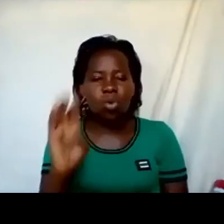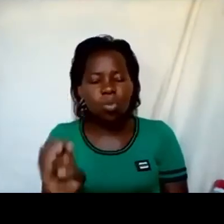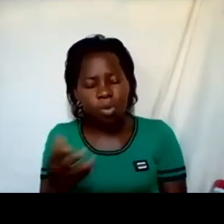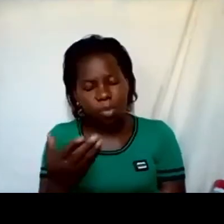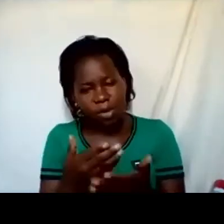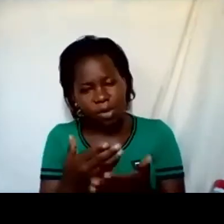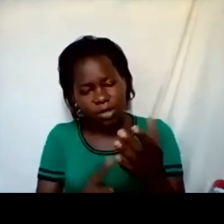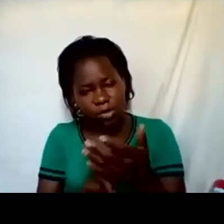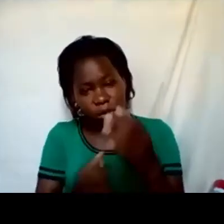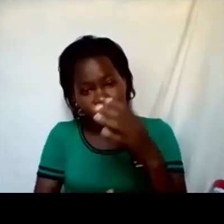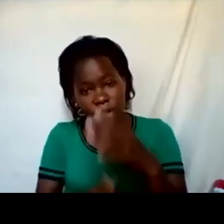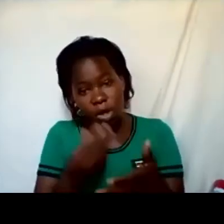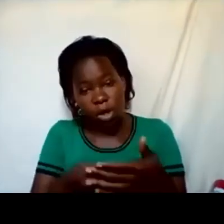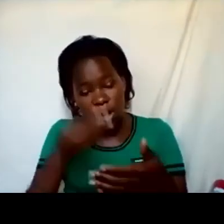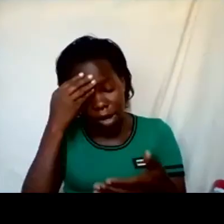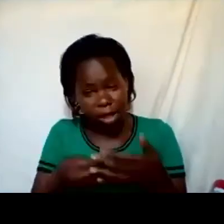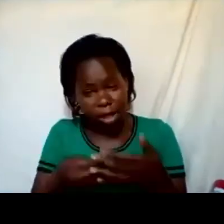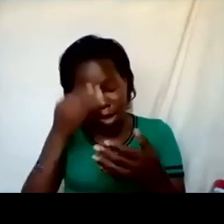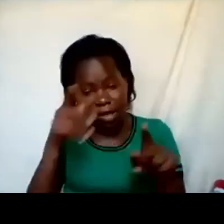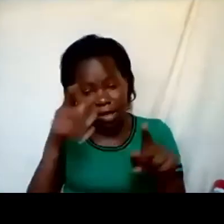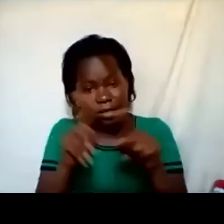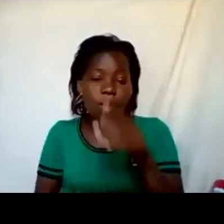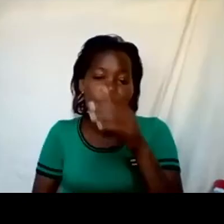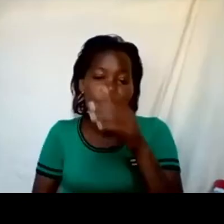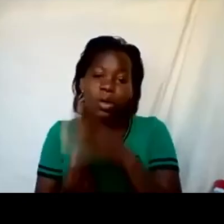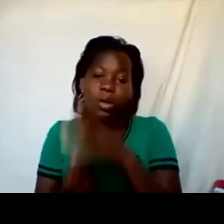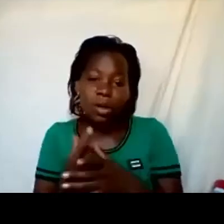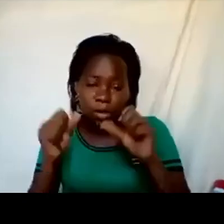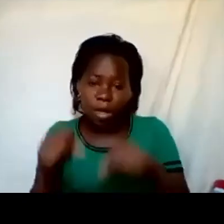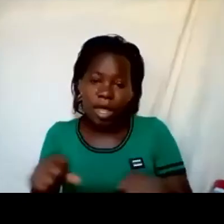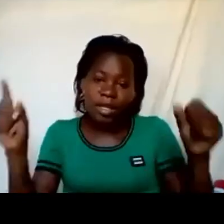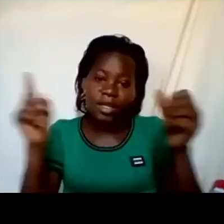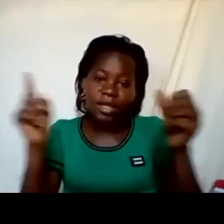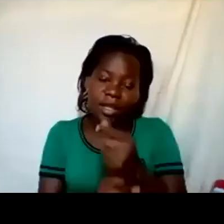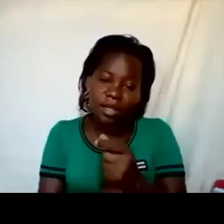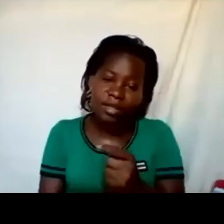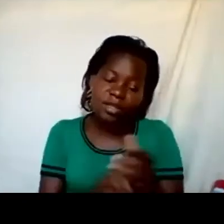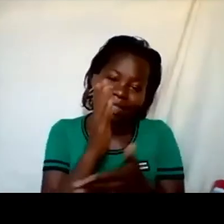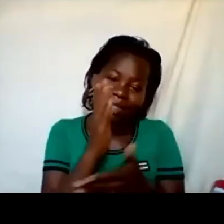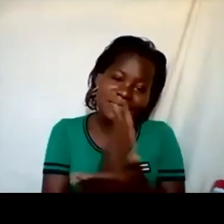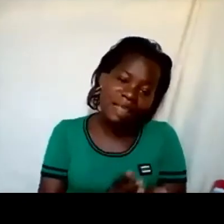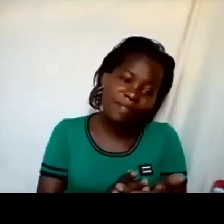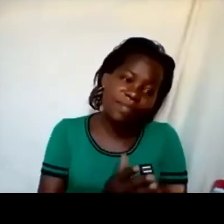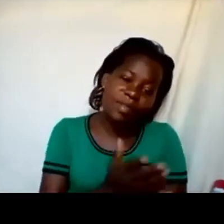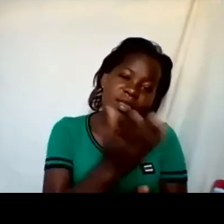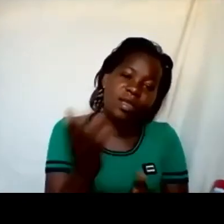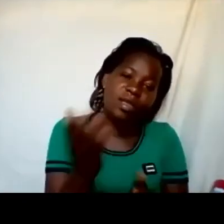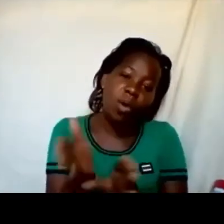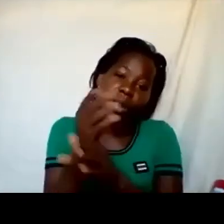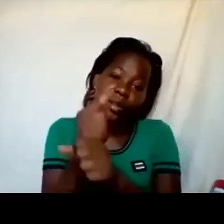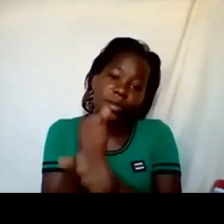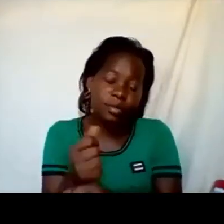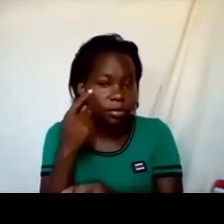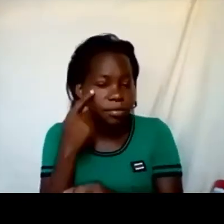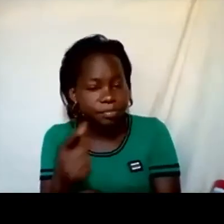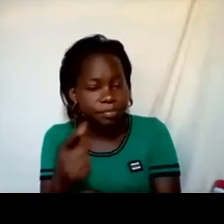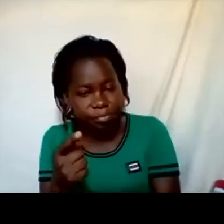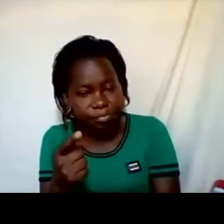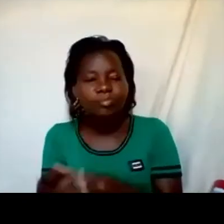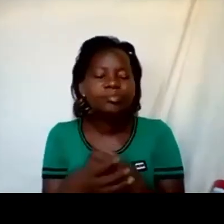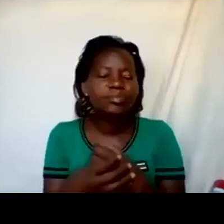and then also for the opportunities where you can get into some of those organizations to simulate, be it a month or